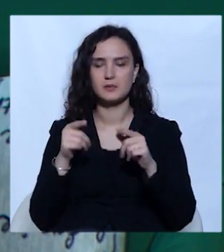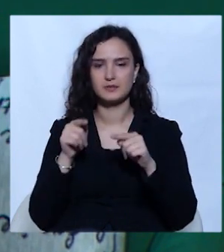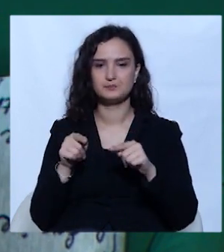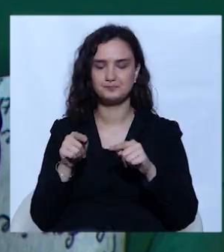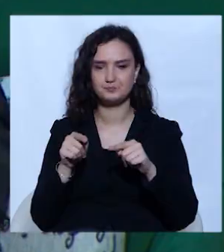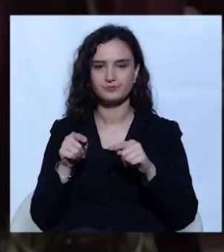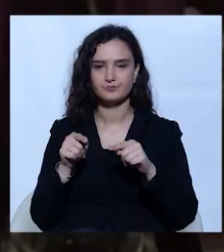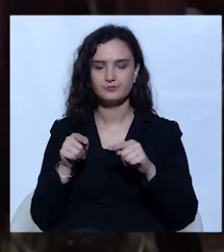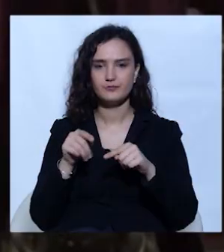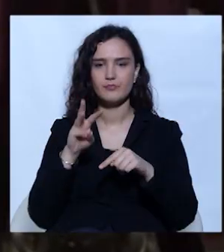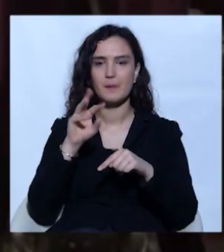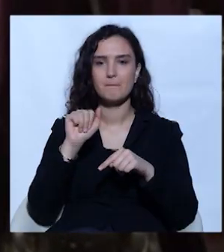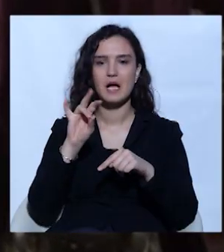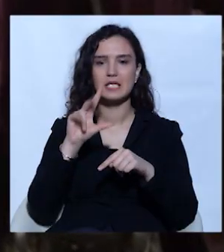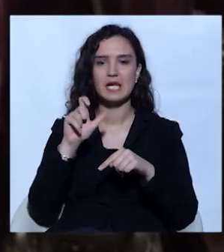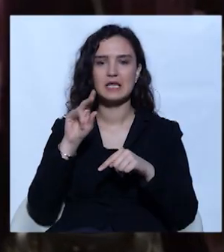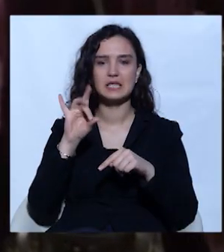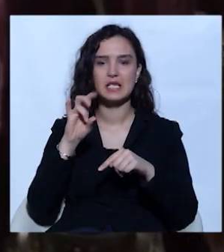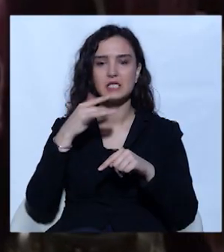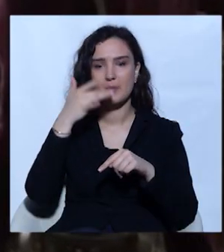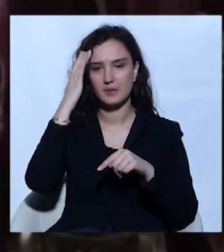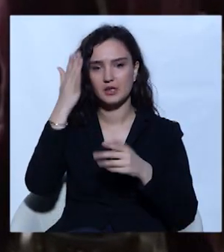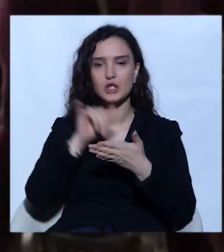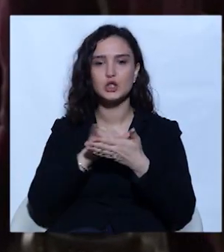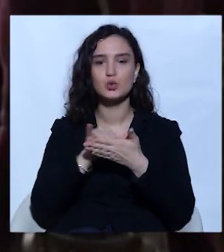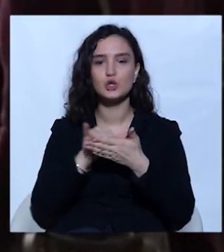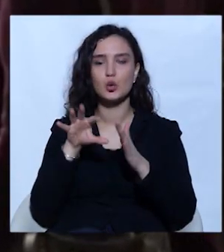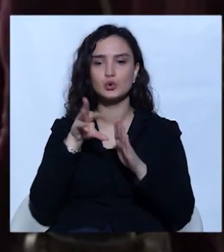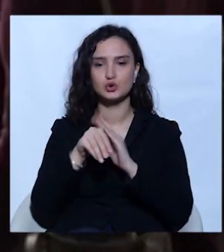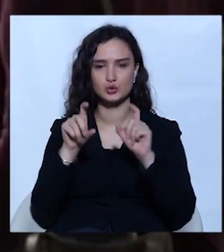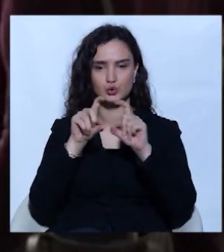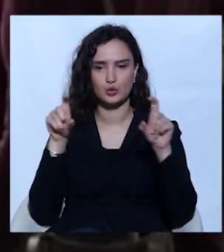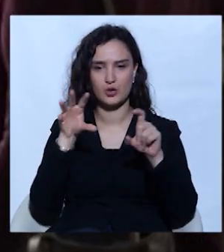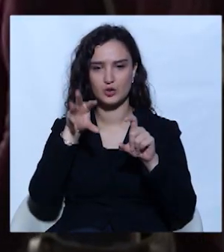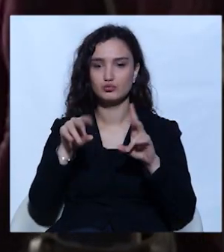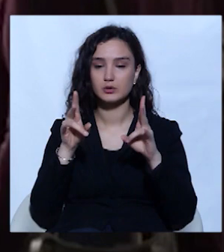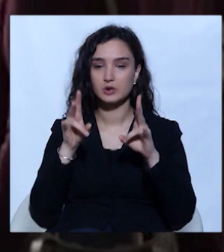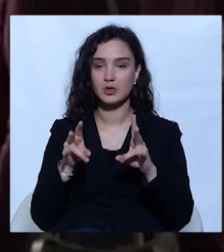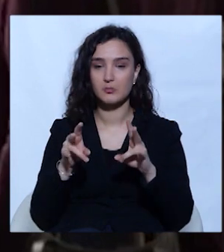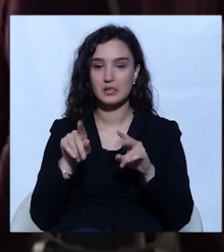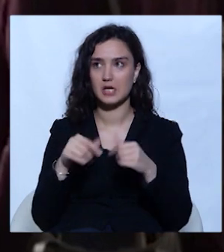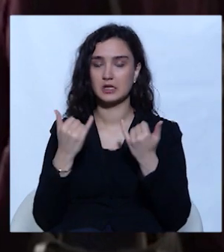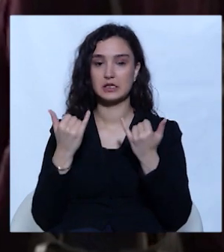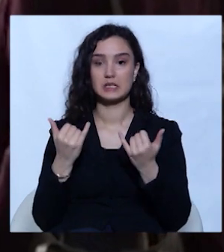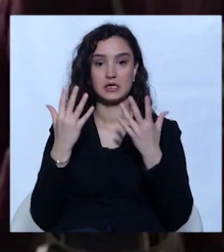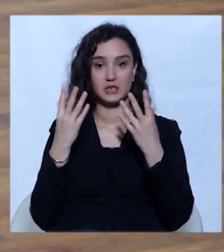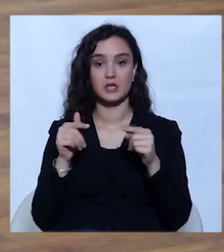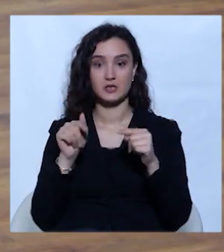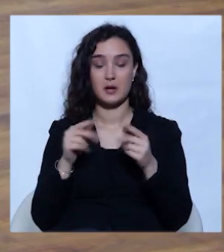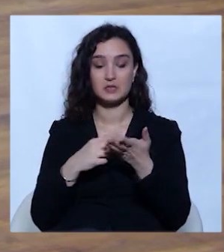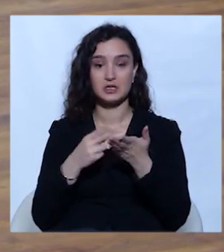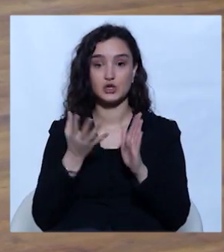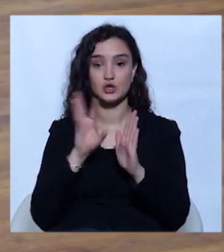River Heights in Manhattan, in New York, in a school called Beecher Prep. And the modern day setting of this